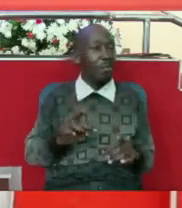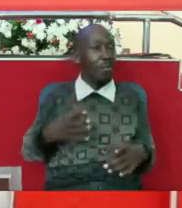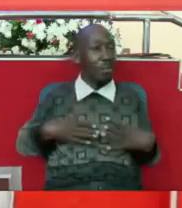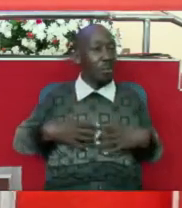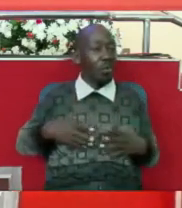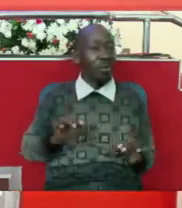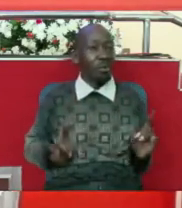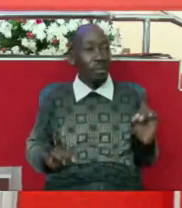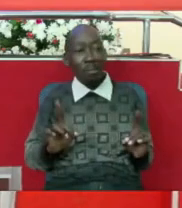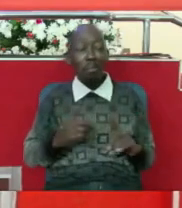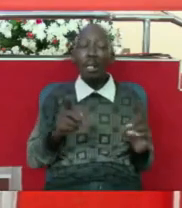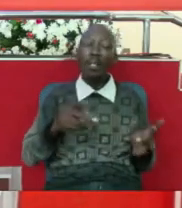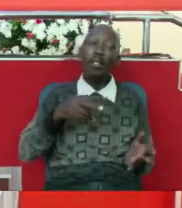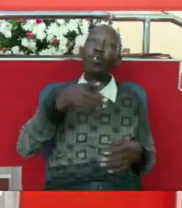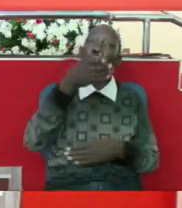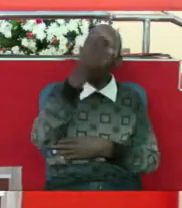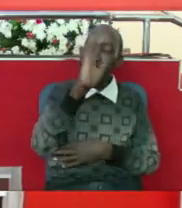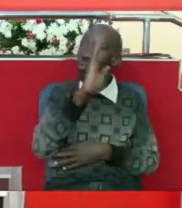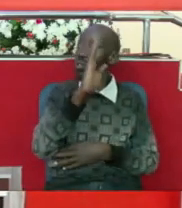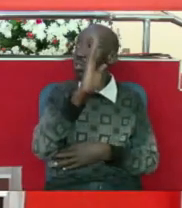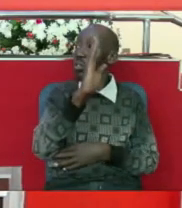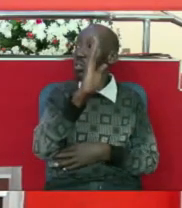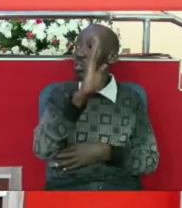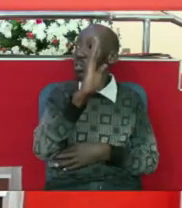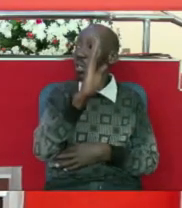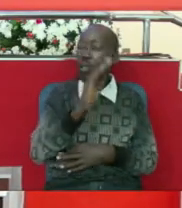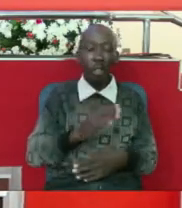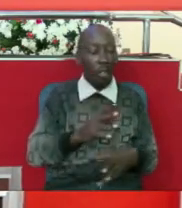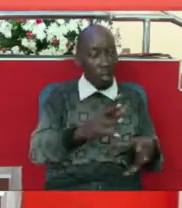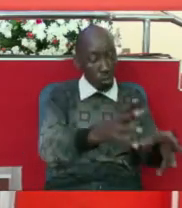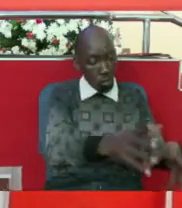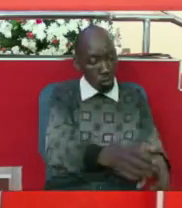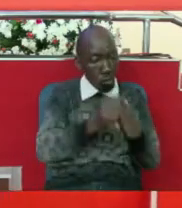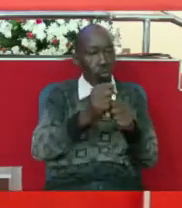The Lord Mungu took that man.